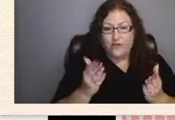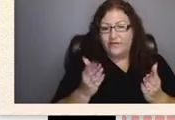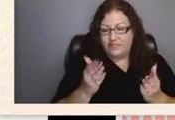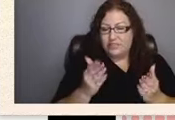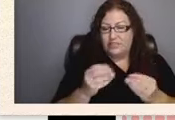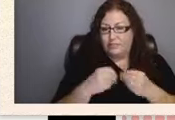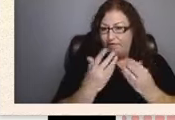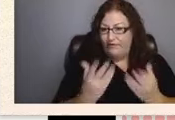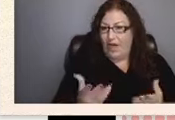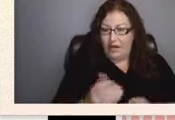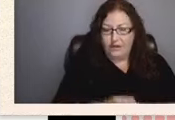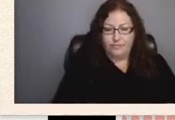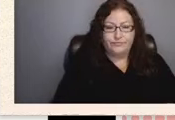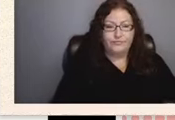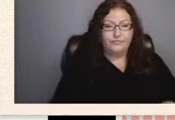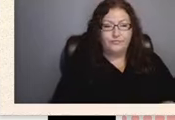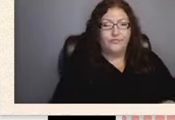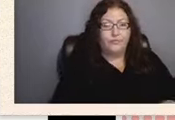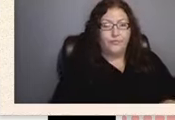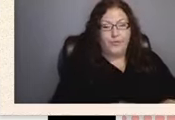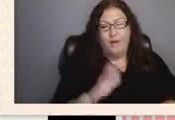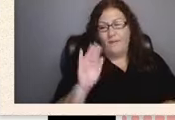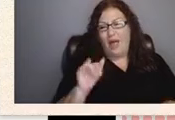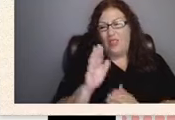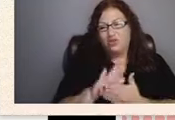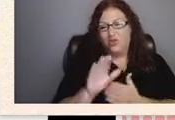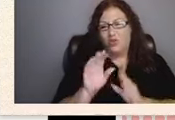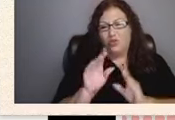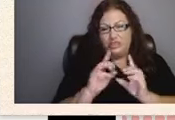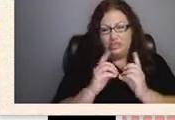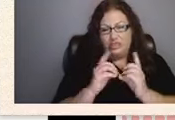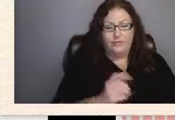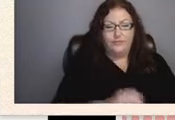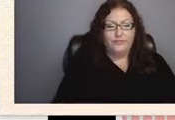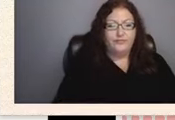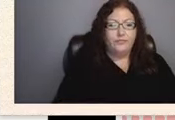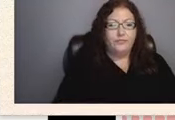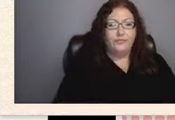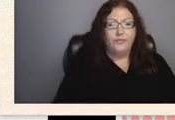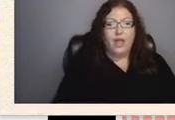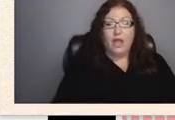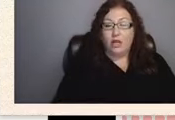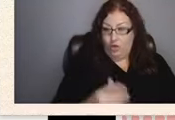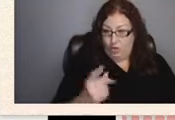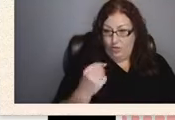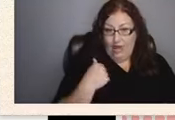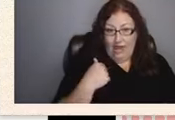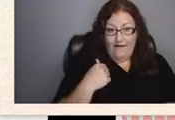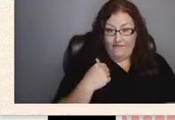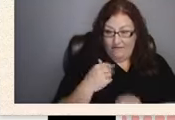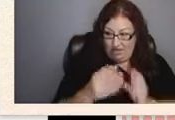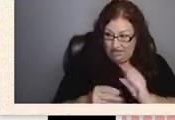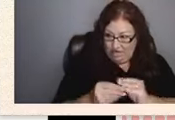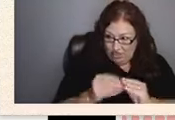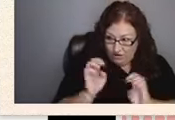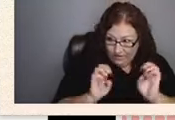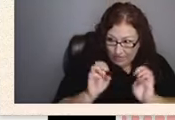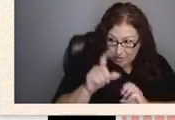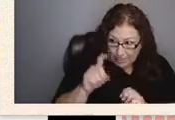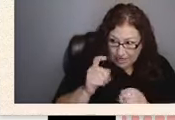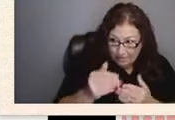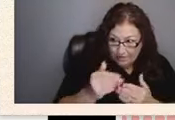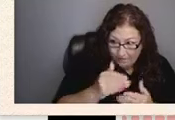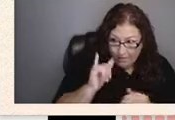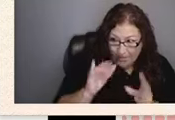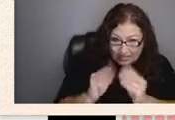services provided by the school district. And are there additional evaluations needed before the staffing? Does